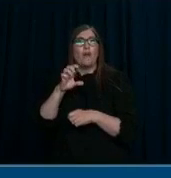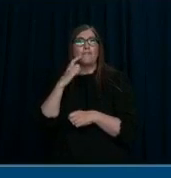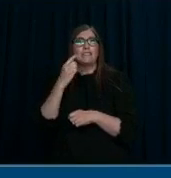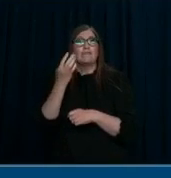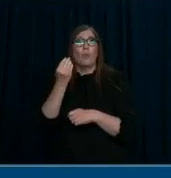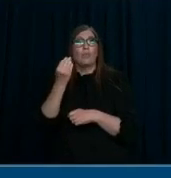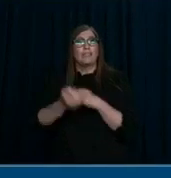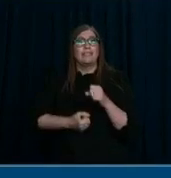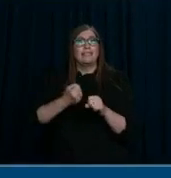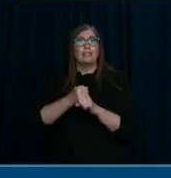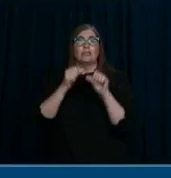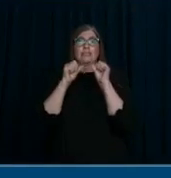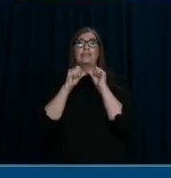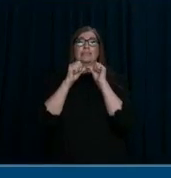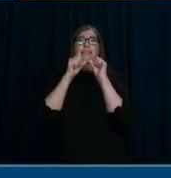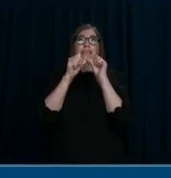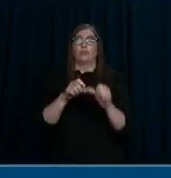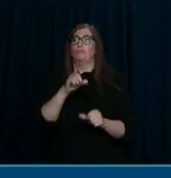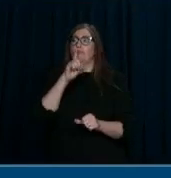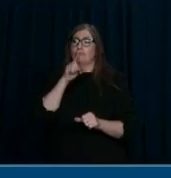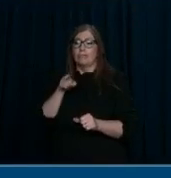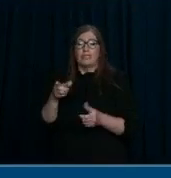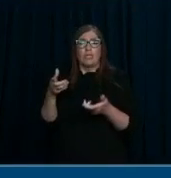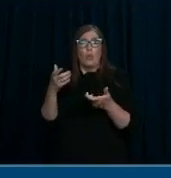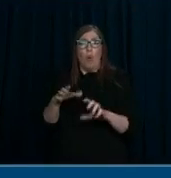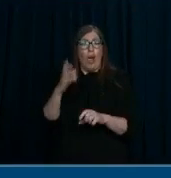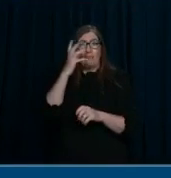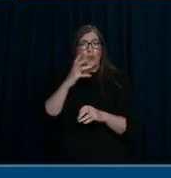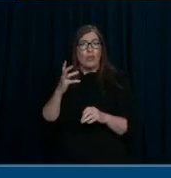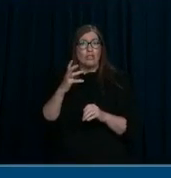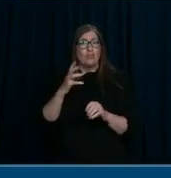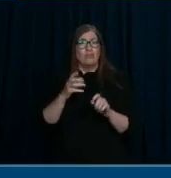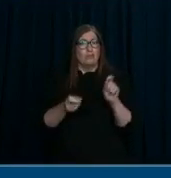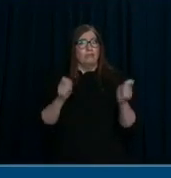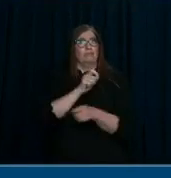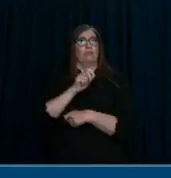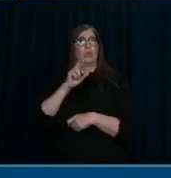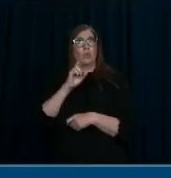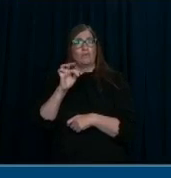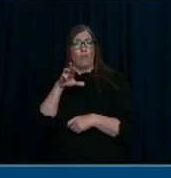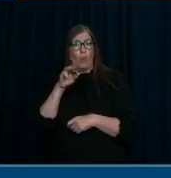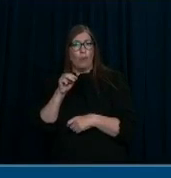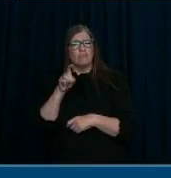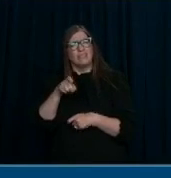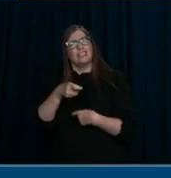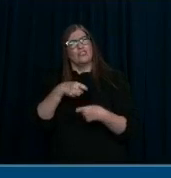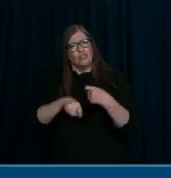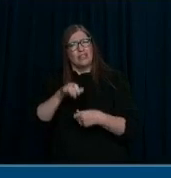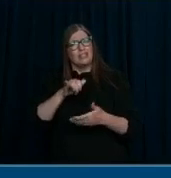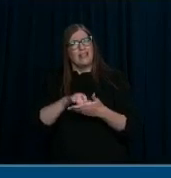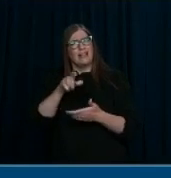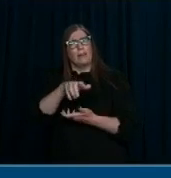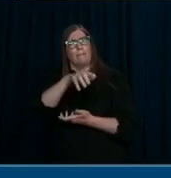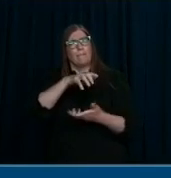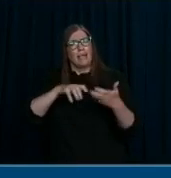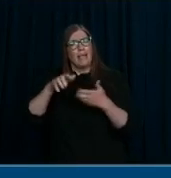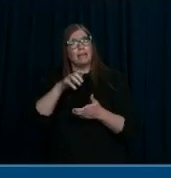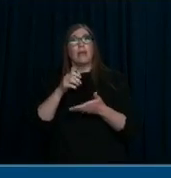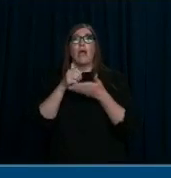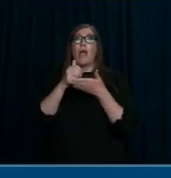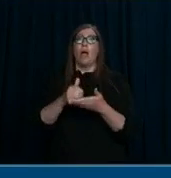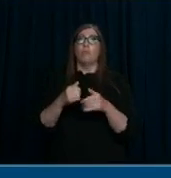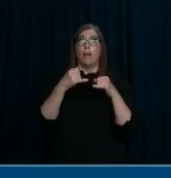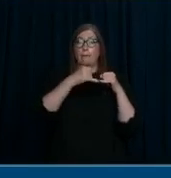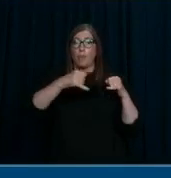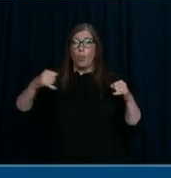he has continually not wanted any immigration reform, and that's what we need to change. We need a mix of helping the